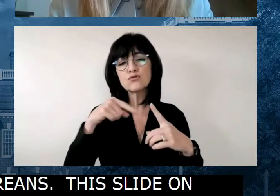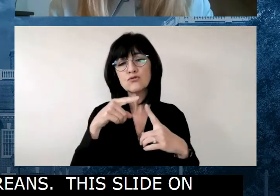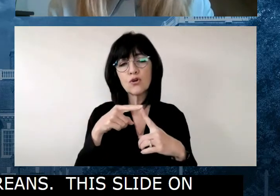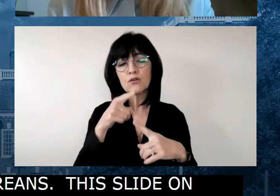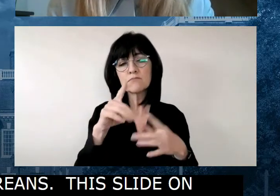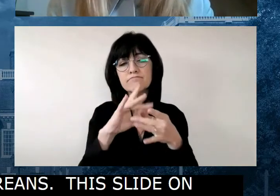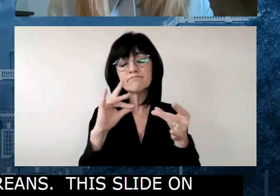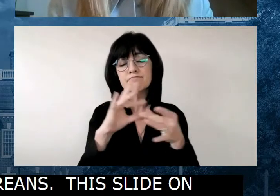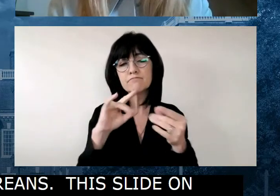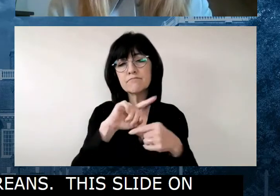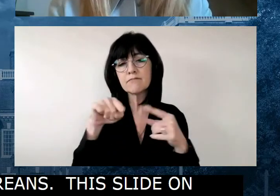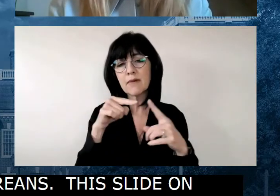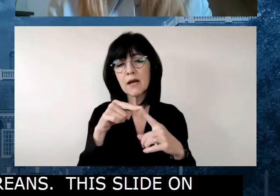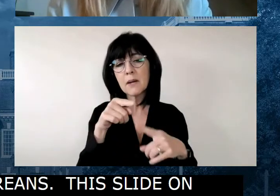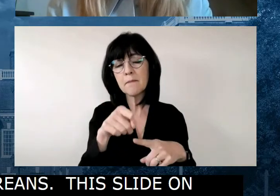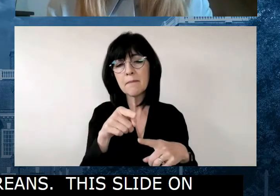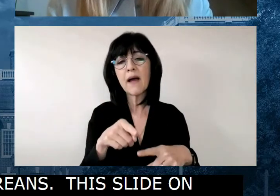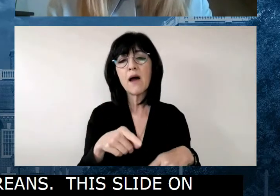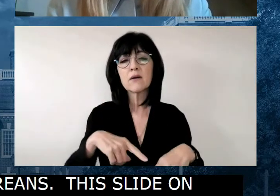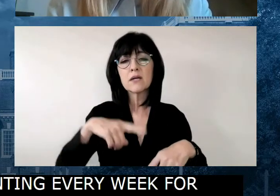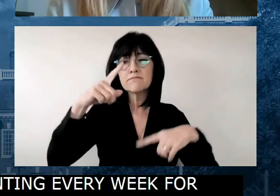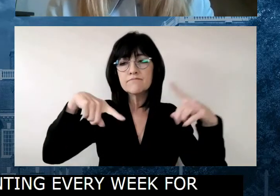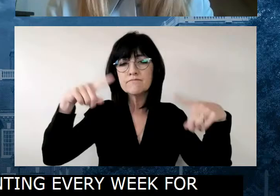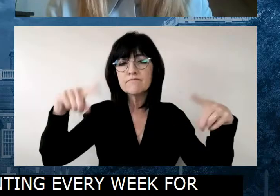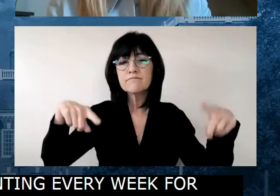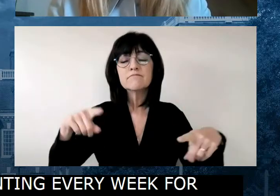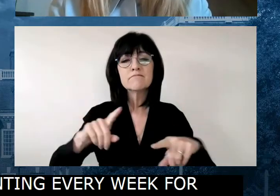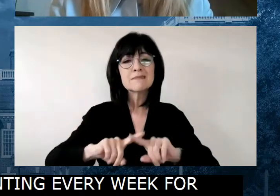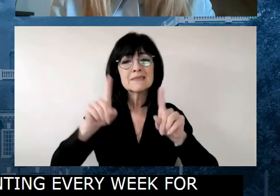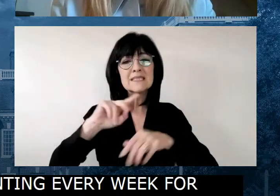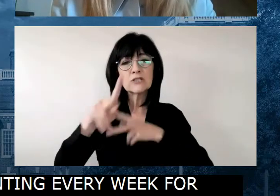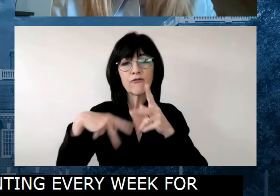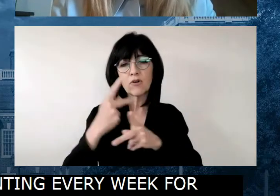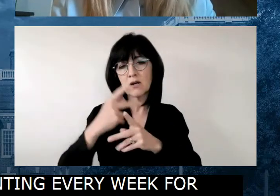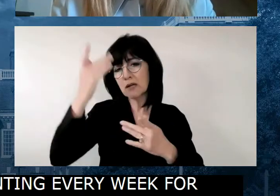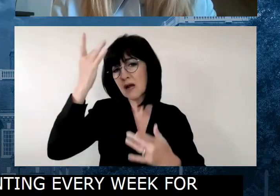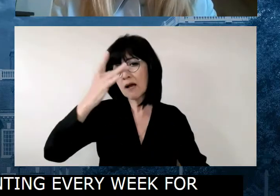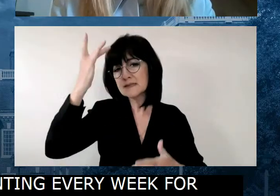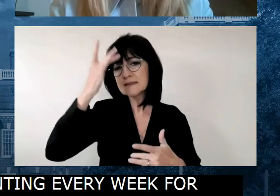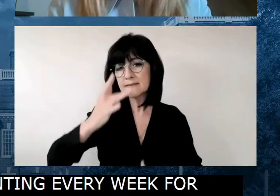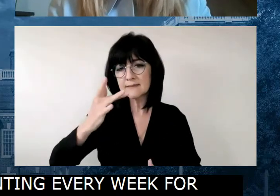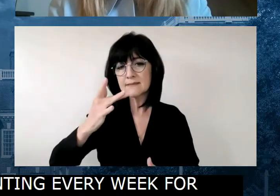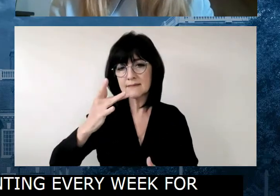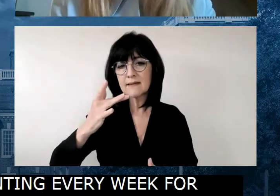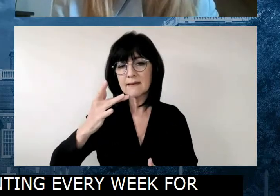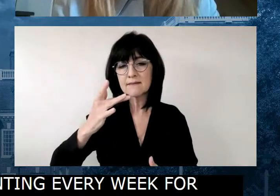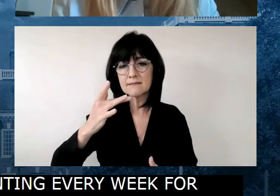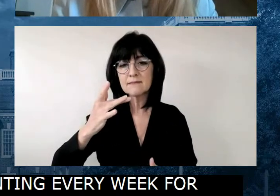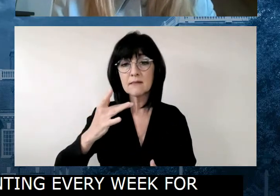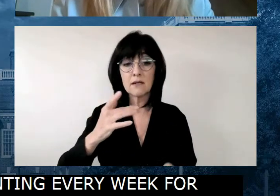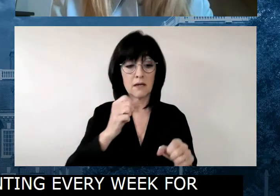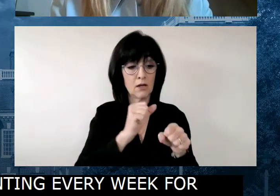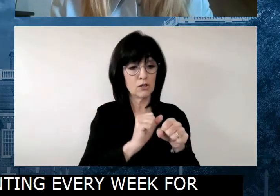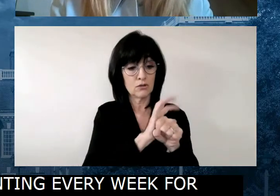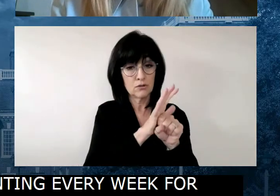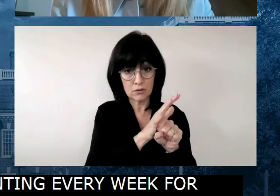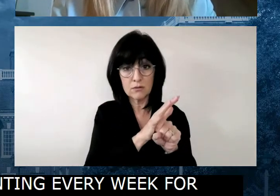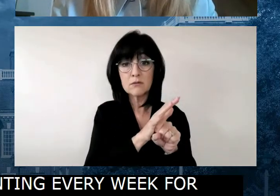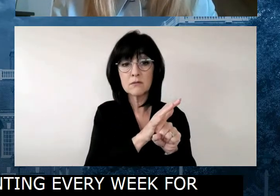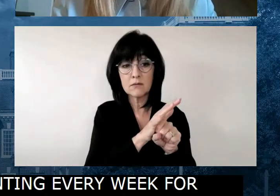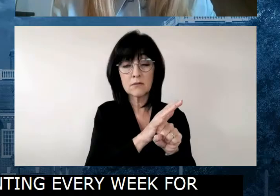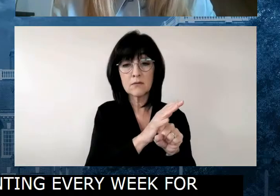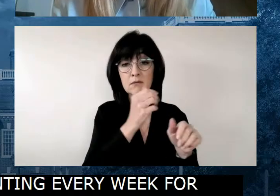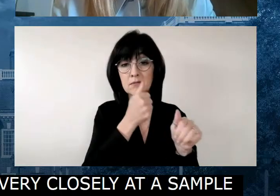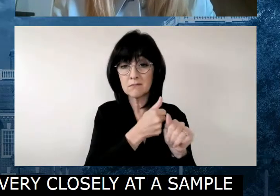a month, we're looking very closely at a sample of positive